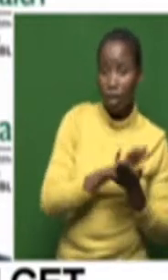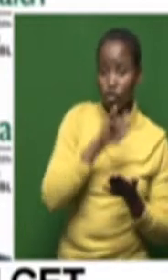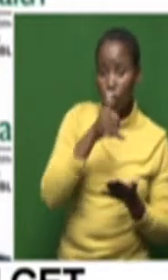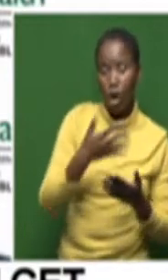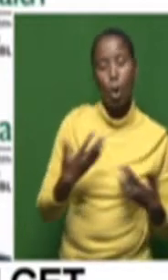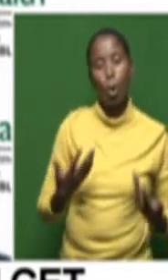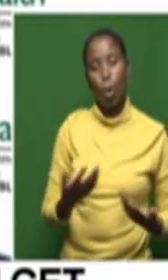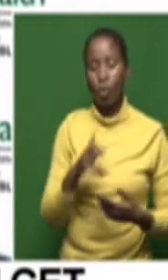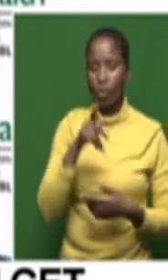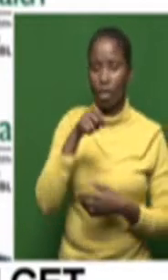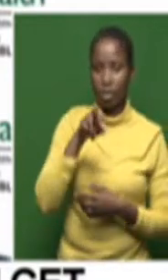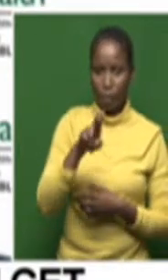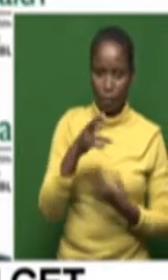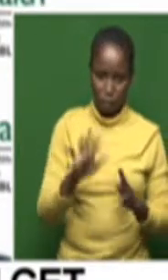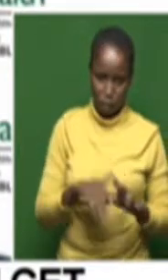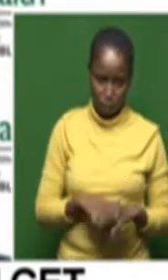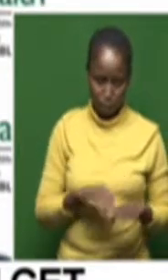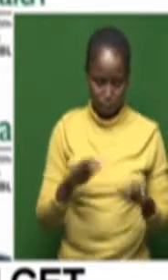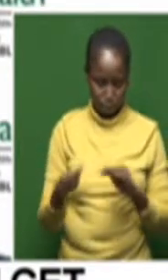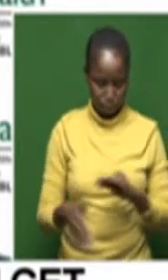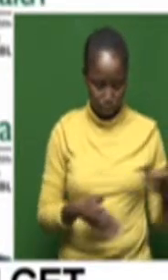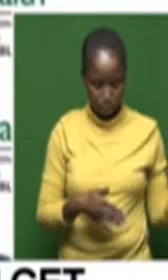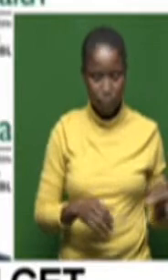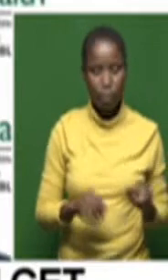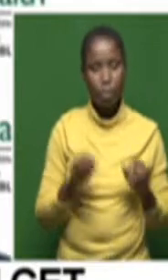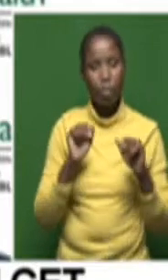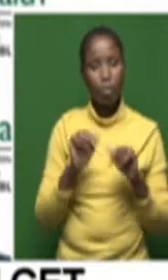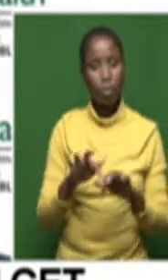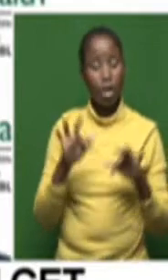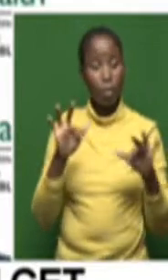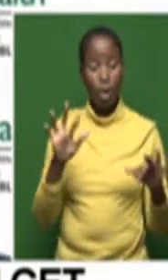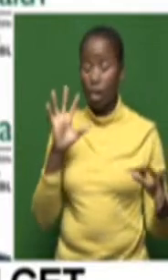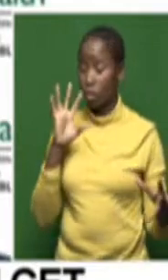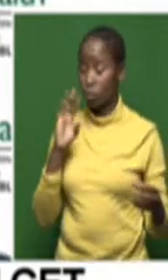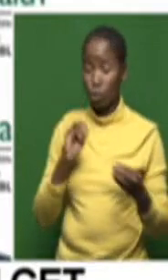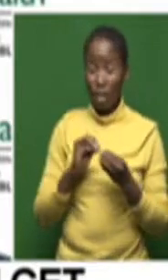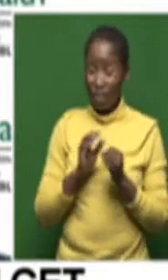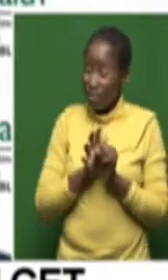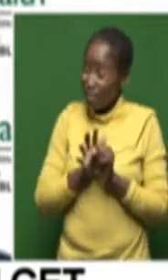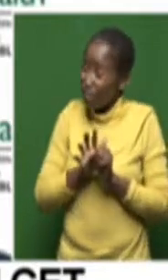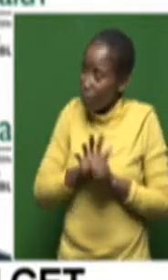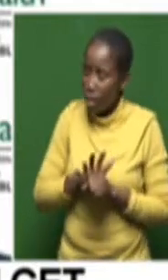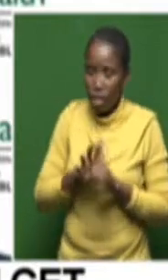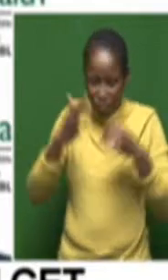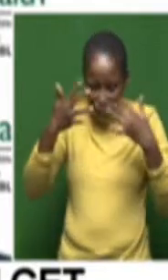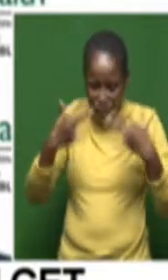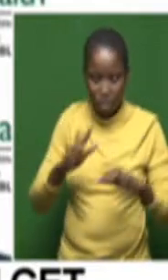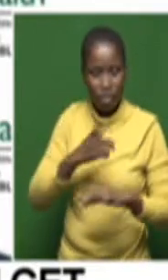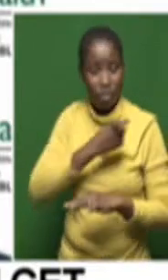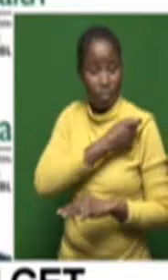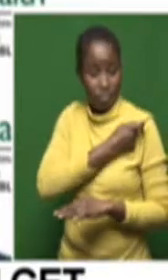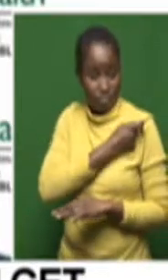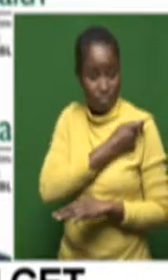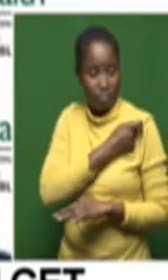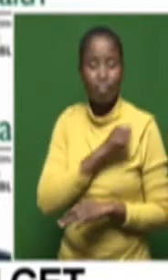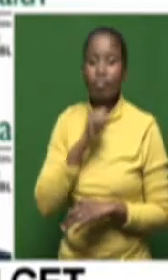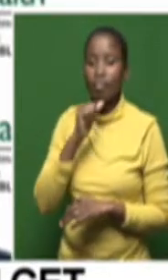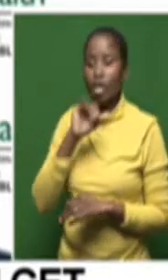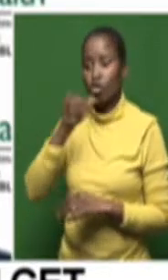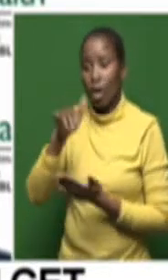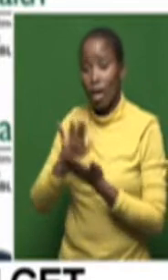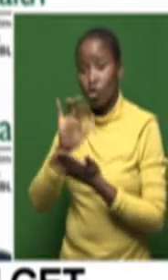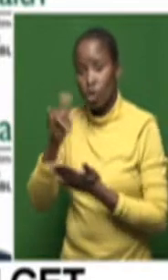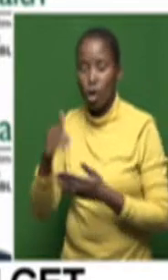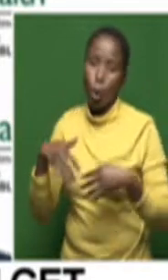vaccines. The total number of people who are now fully vaccinated with either one dose of J&J or